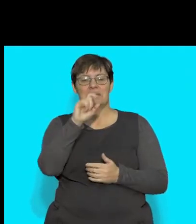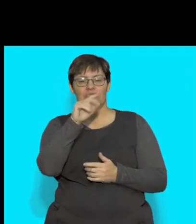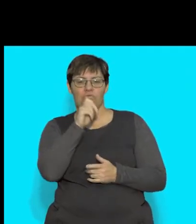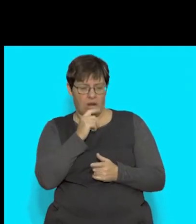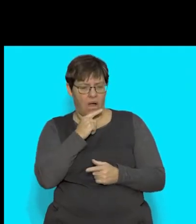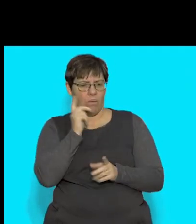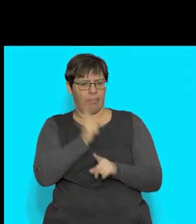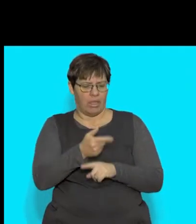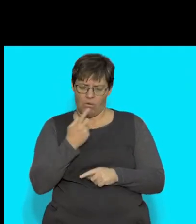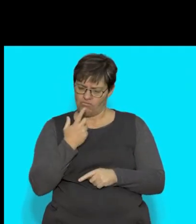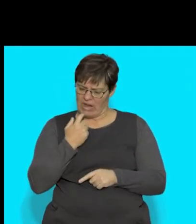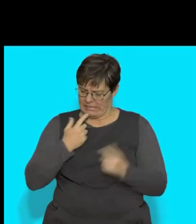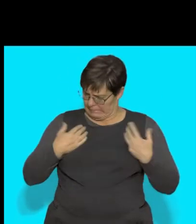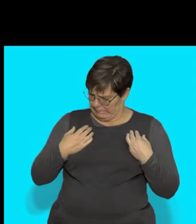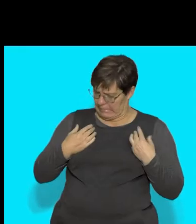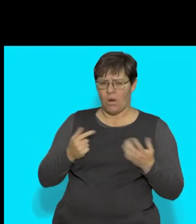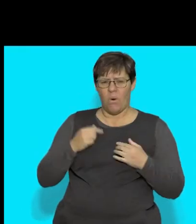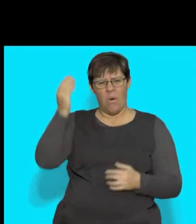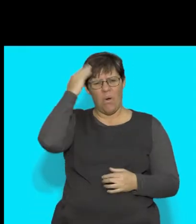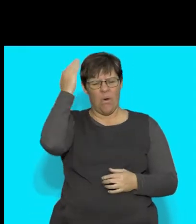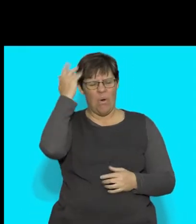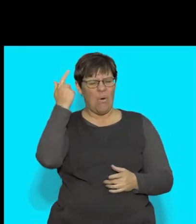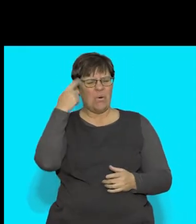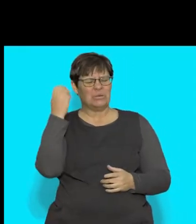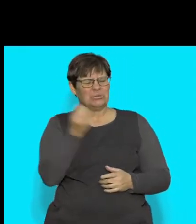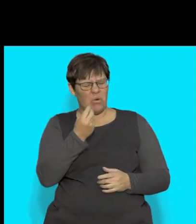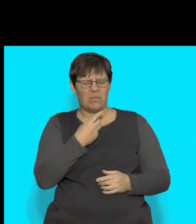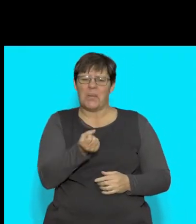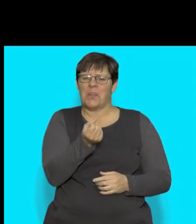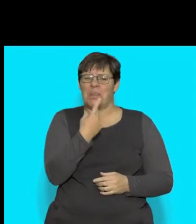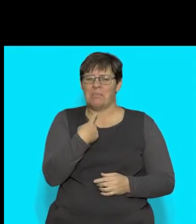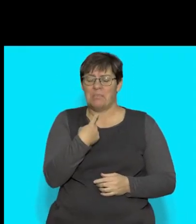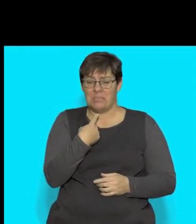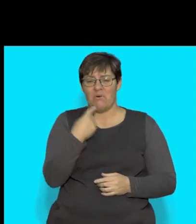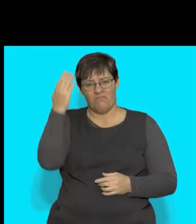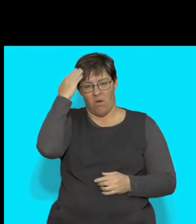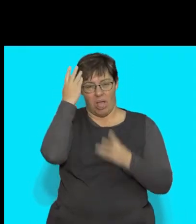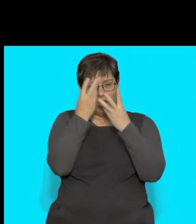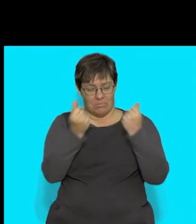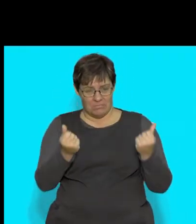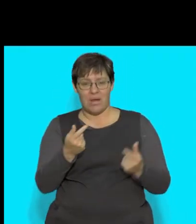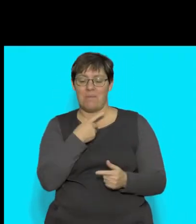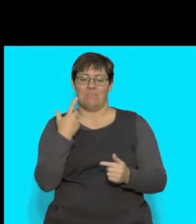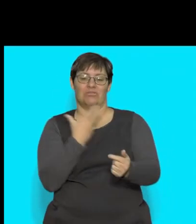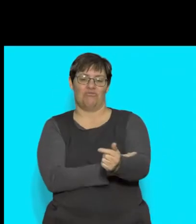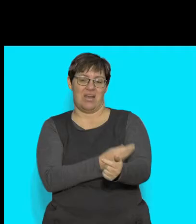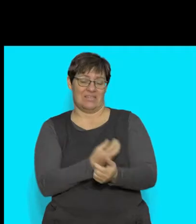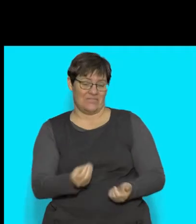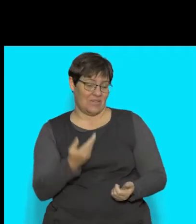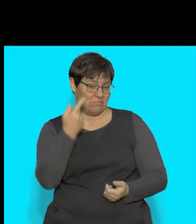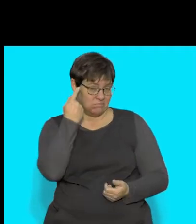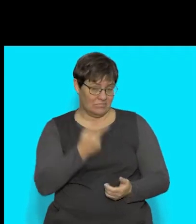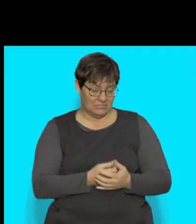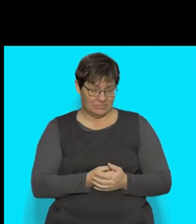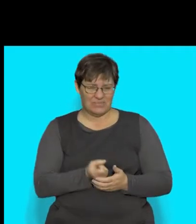colorants. I ate beetroot, and now all of a sudden my urine is red. Or I had a headache, and I took a